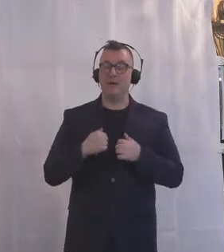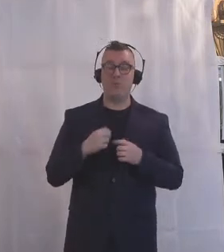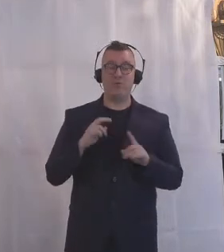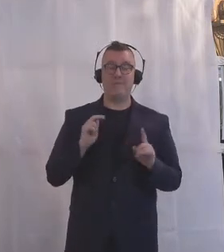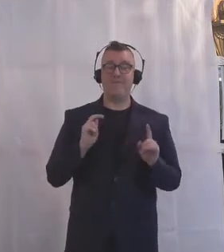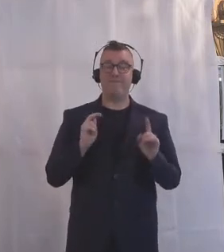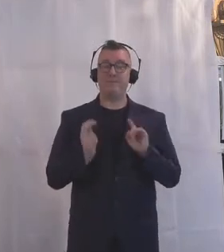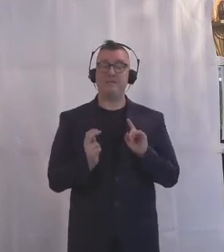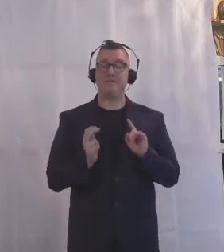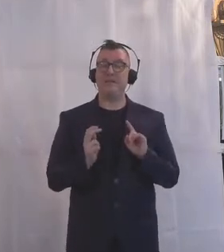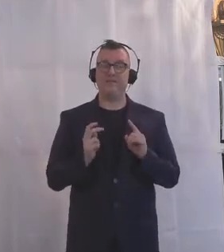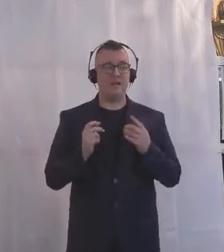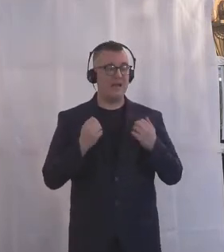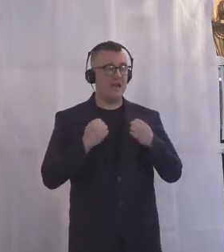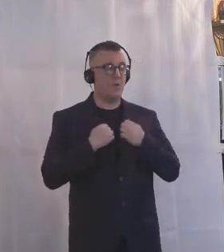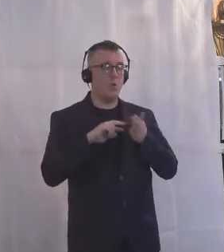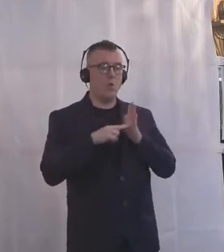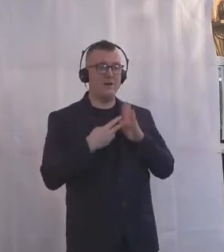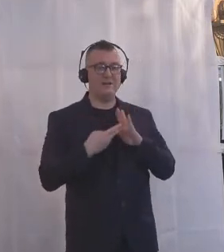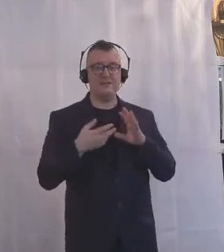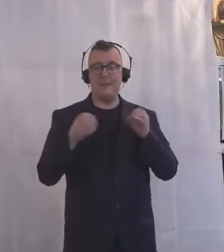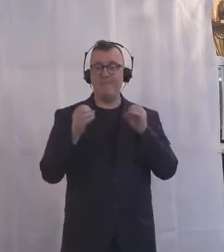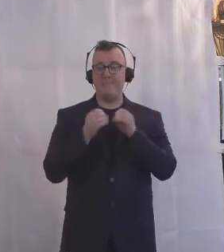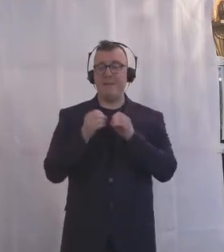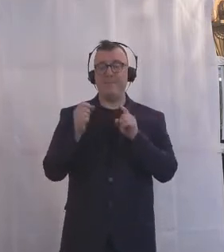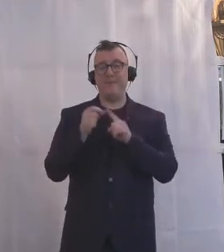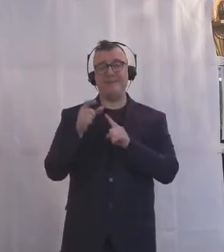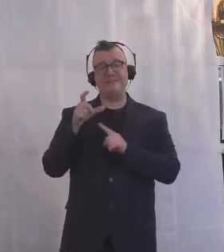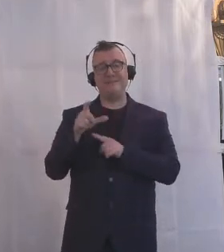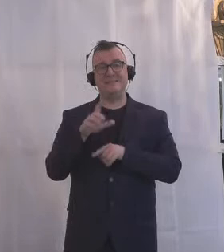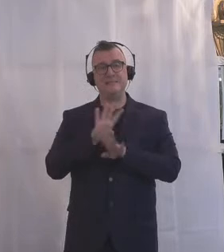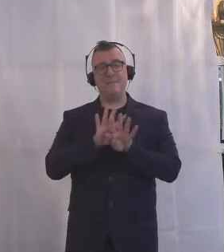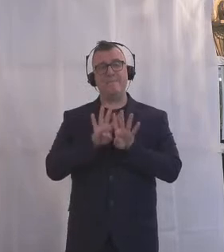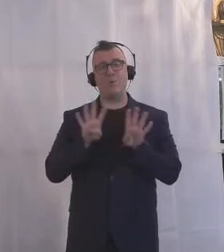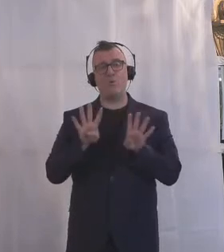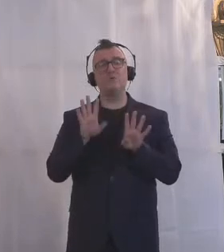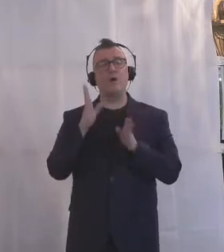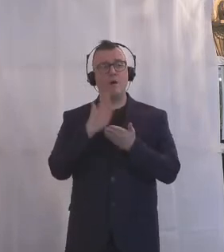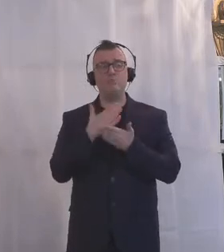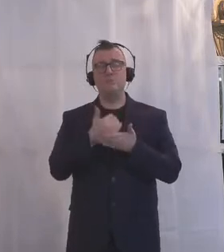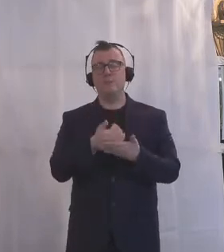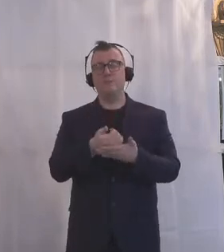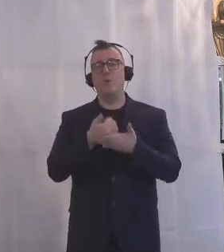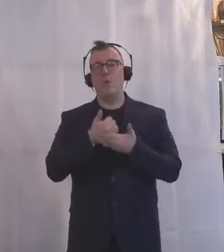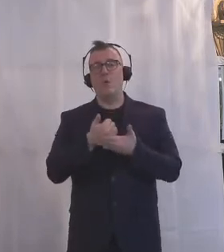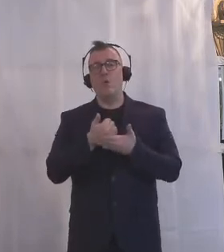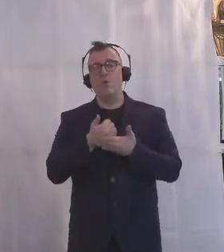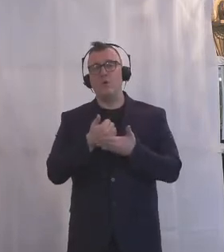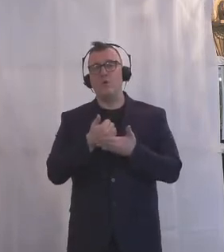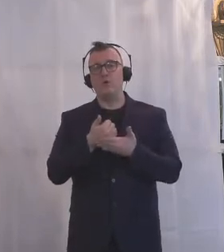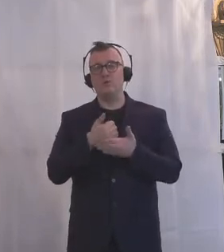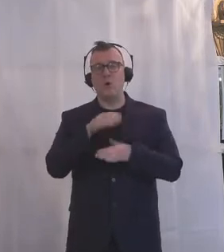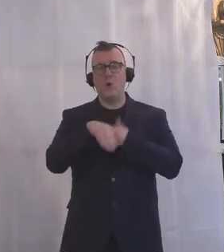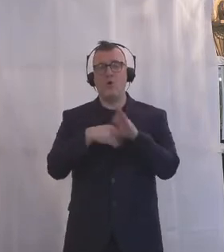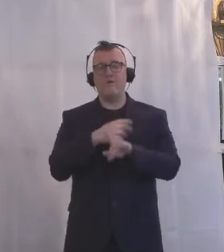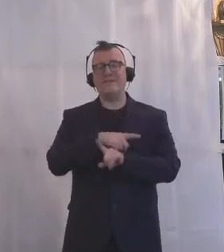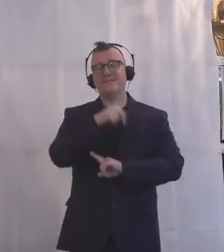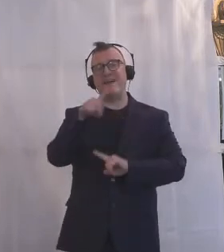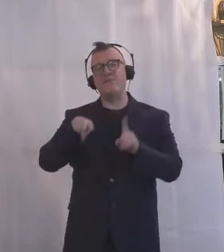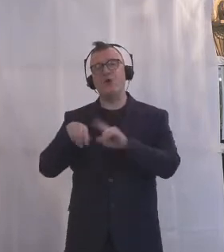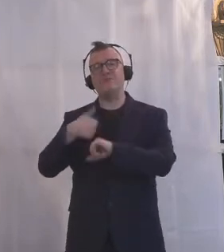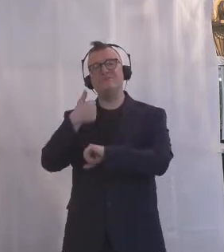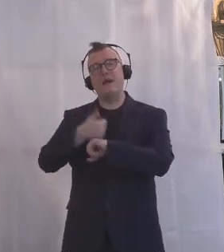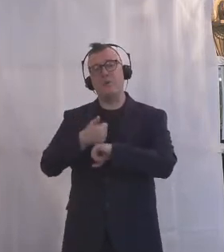at our own organisation, the BPC board is very supportive of diverse